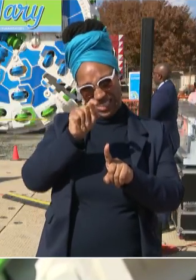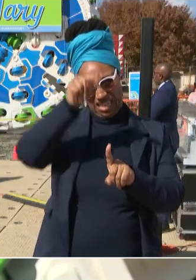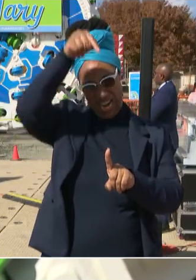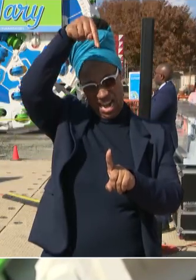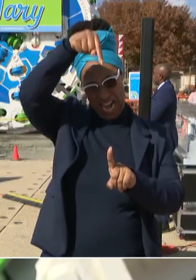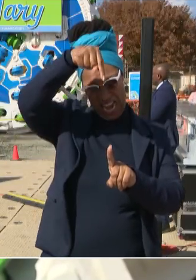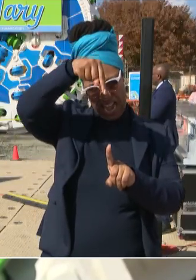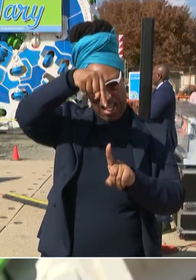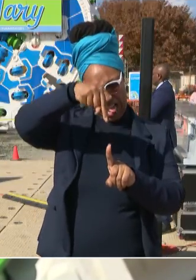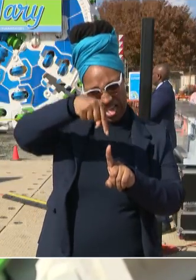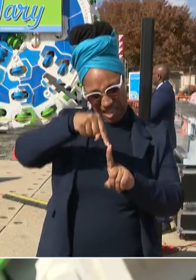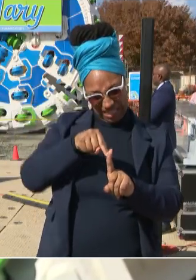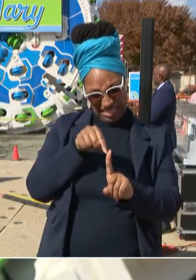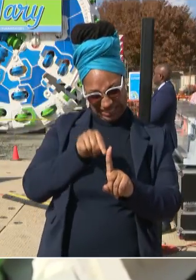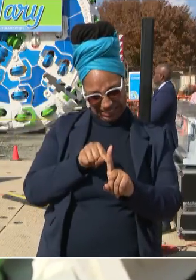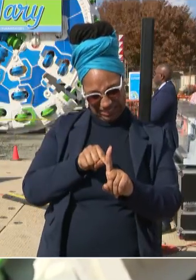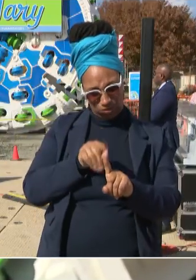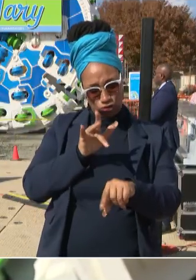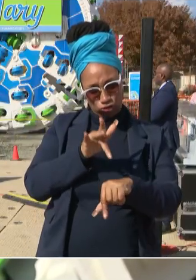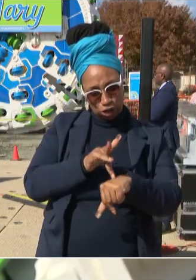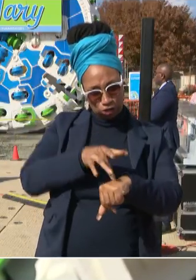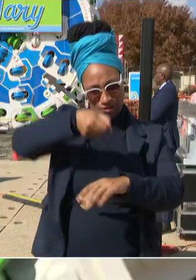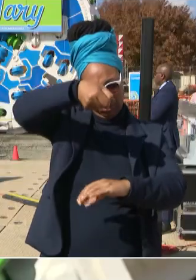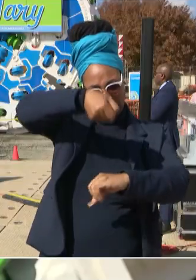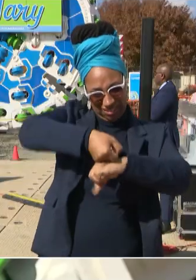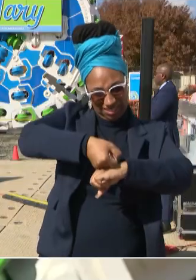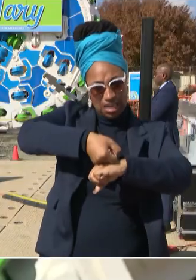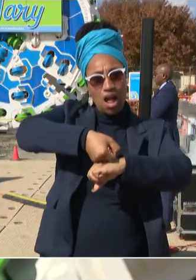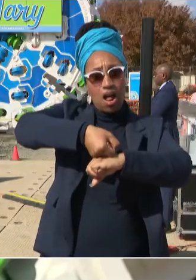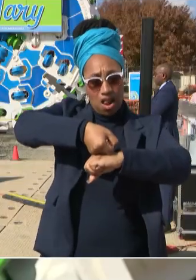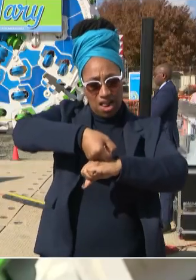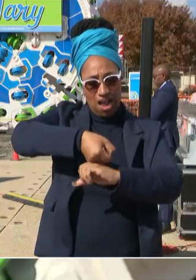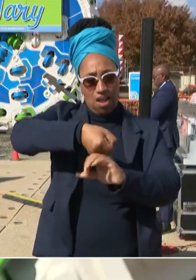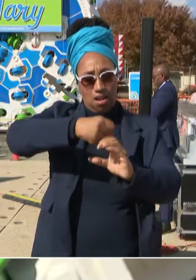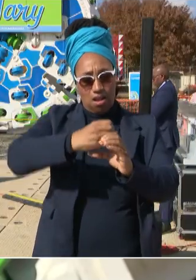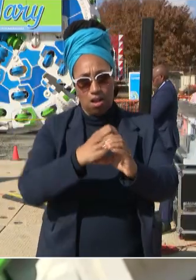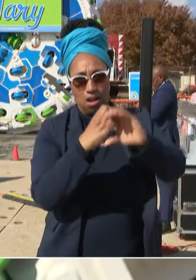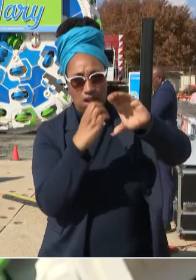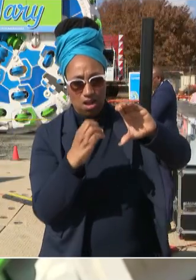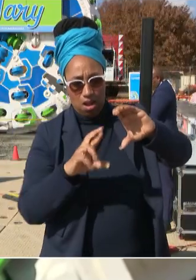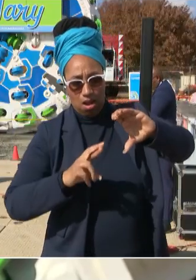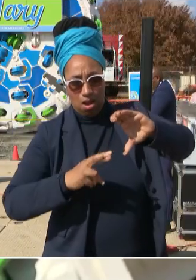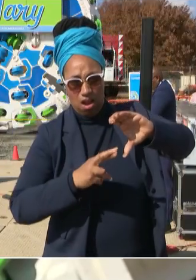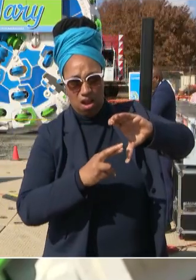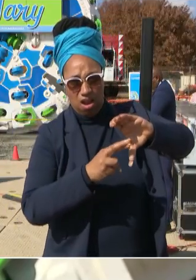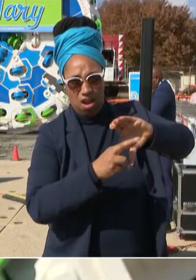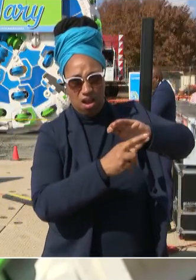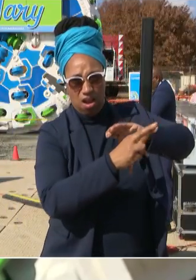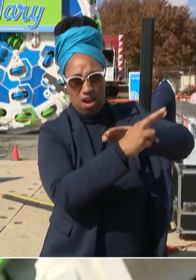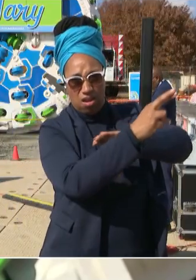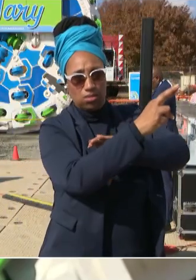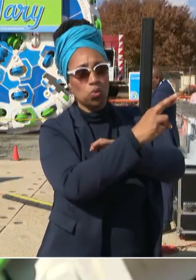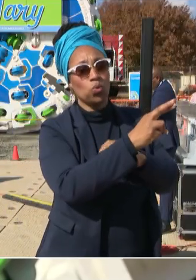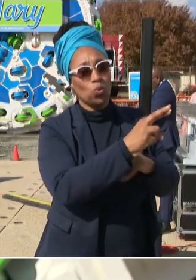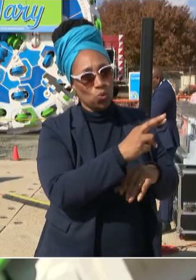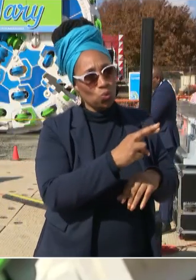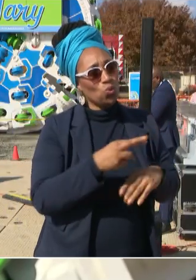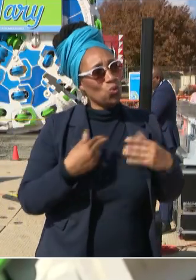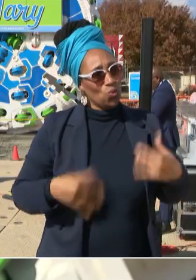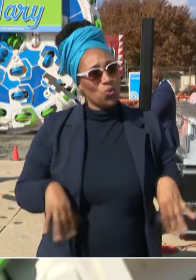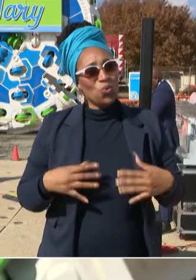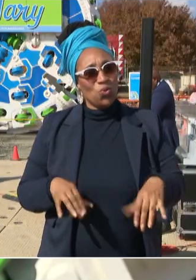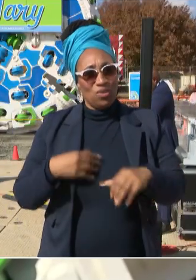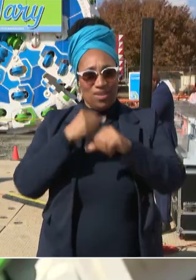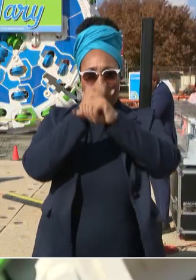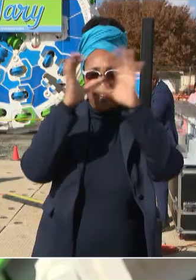So once complete, the Potomac River Tunnel, along with other controls, will reduce the combined sewer overflow discharges